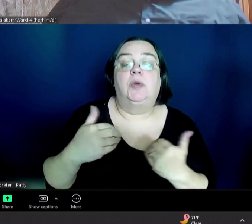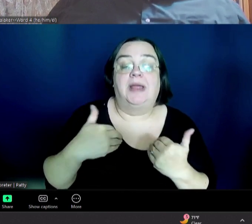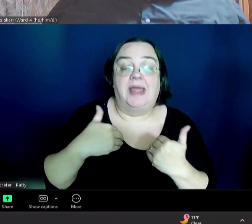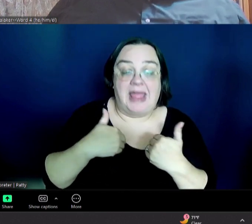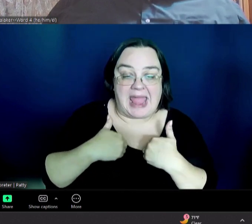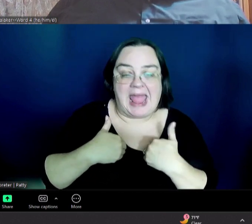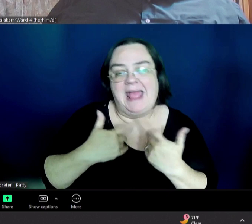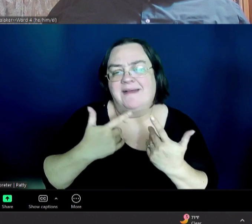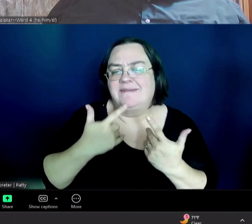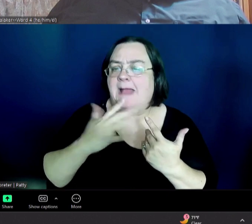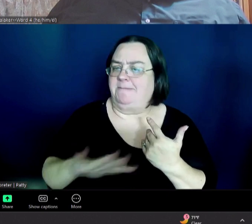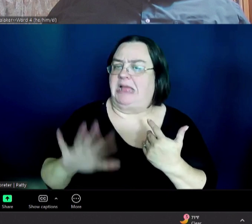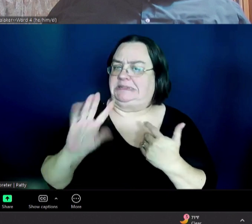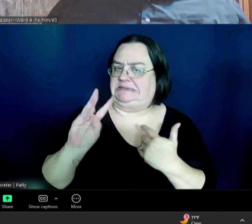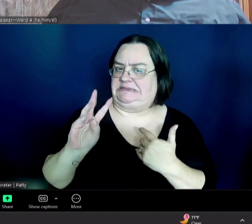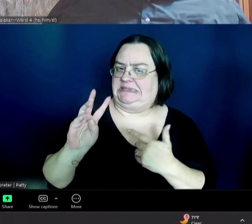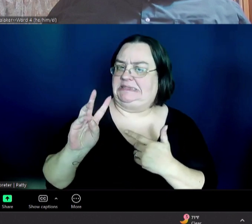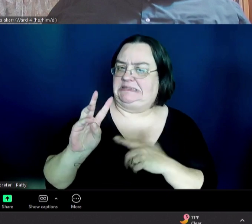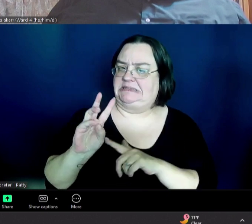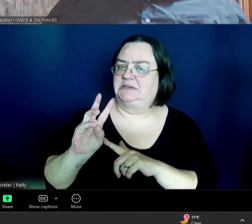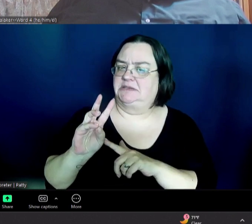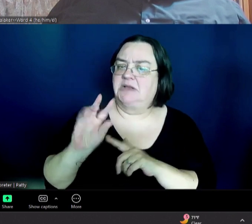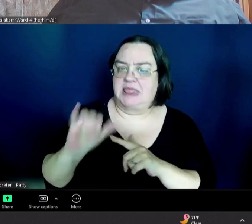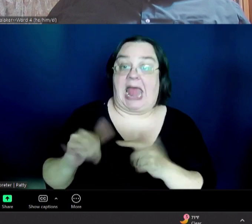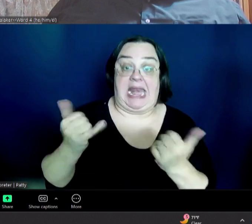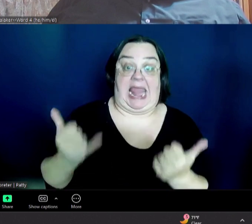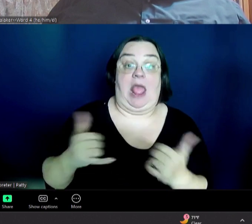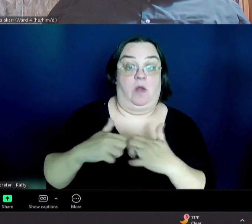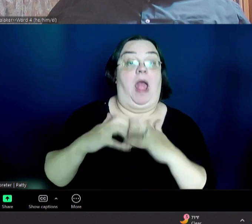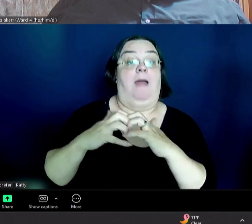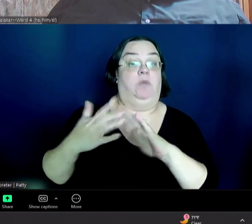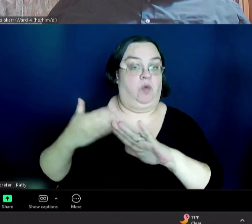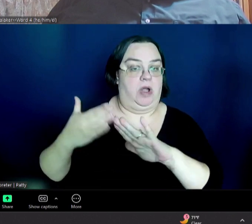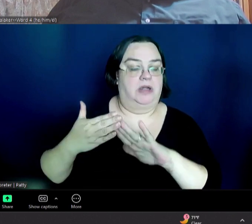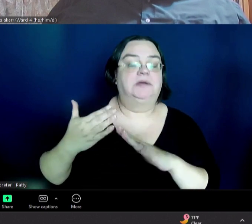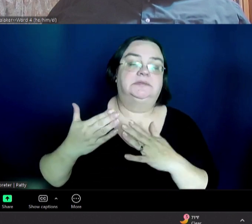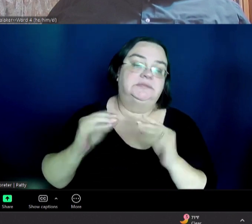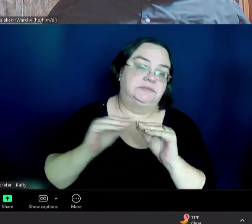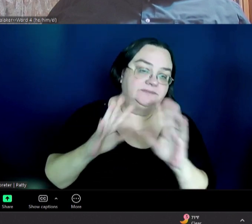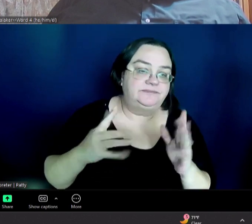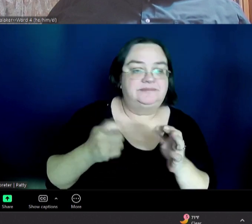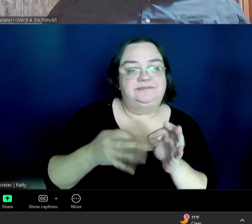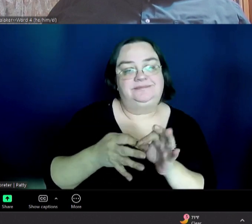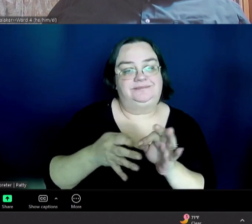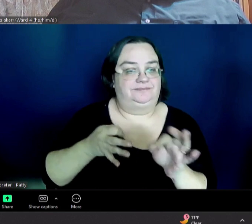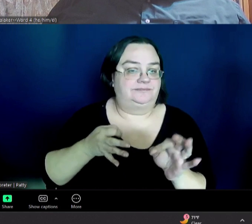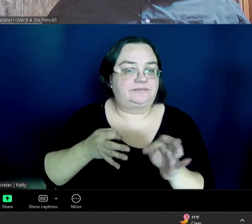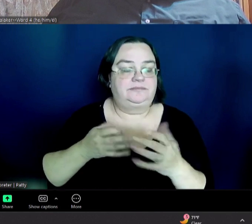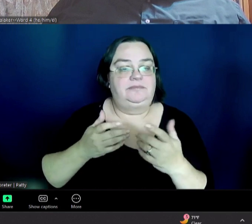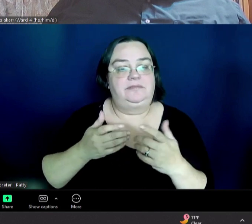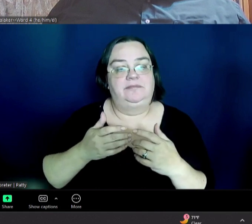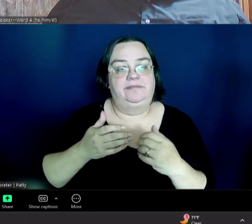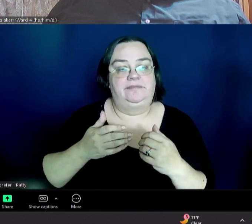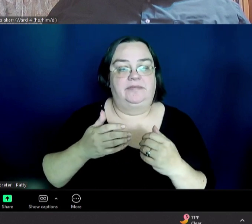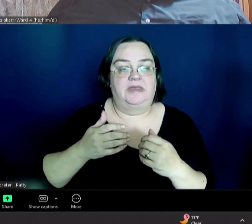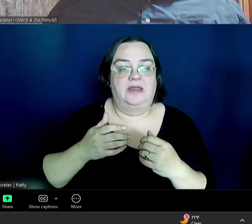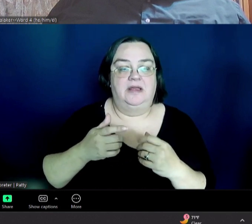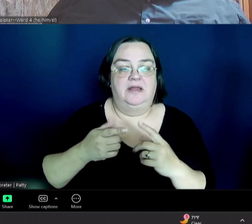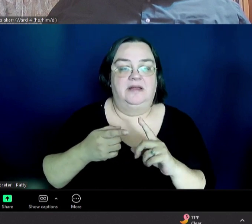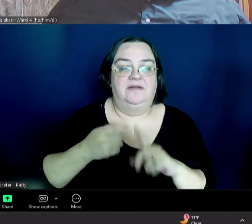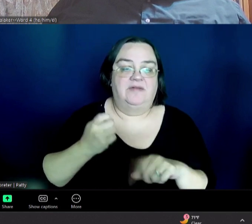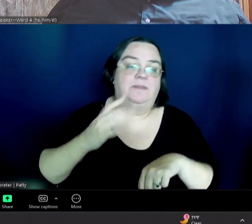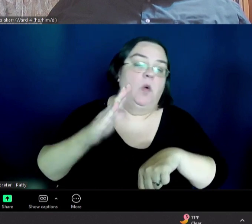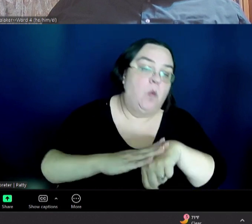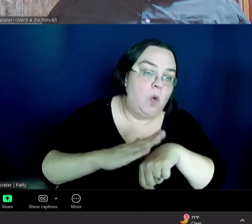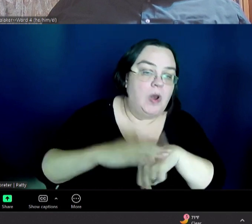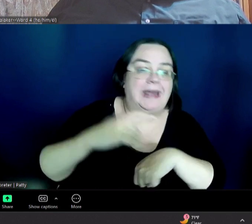about 6 municipalities that are up and running. So there's a delay, obviously, from when warning period, et cetera. But specifically with